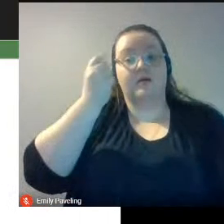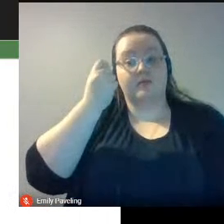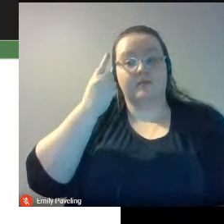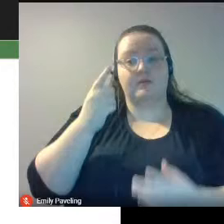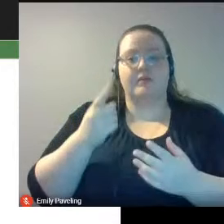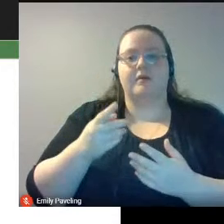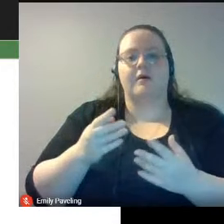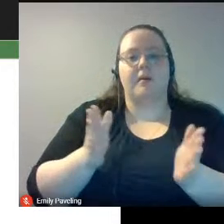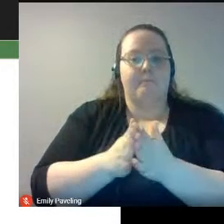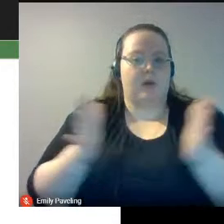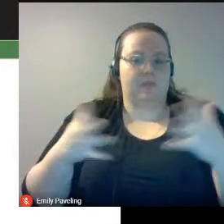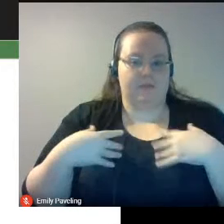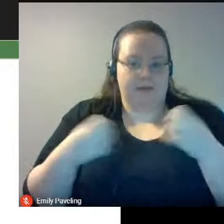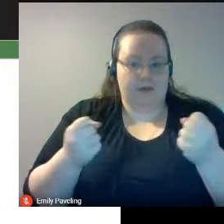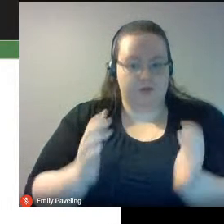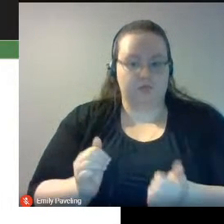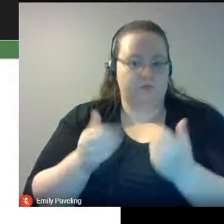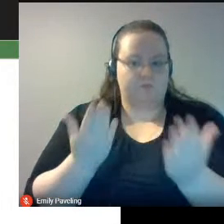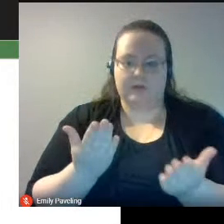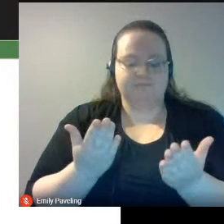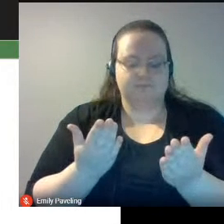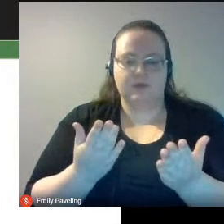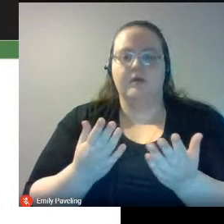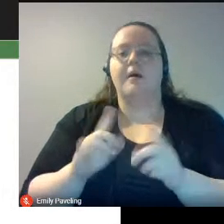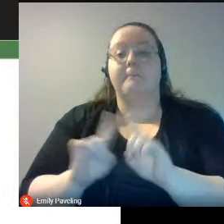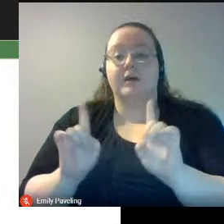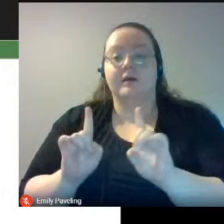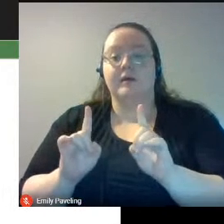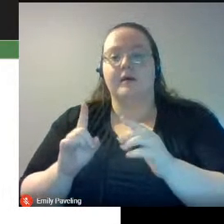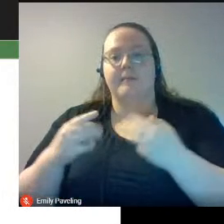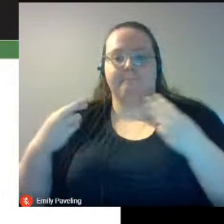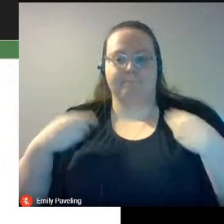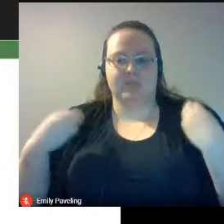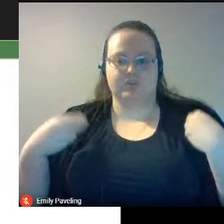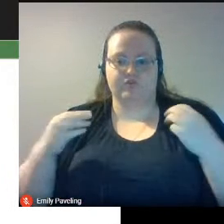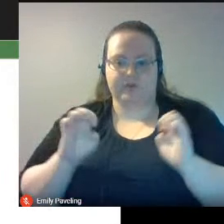It will be provided through the Ministry of Education.